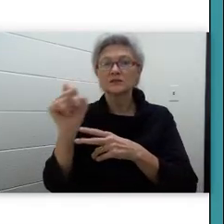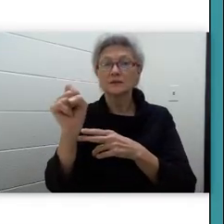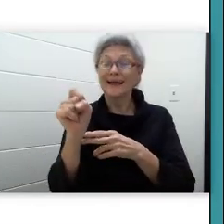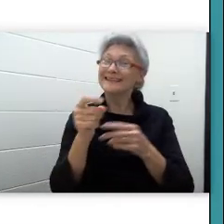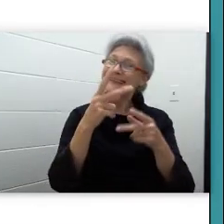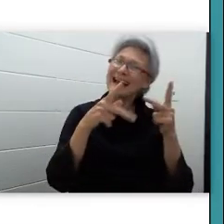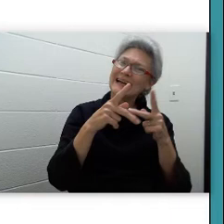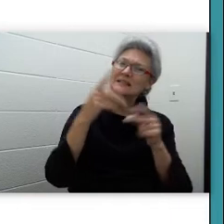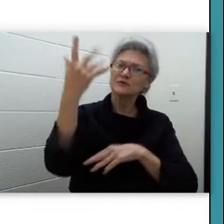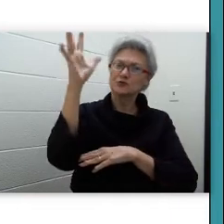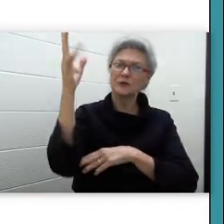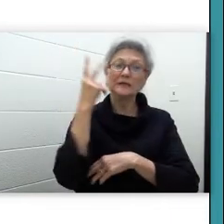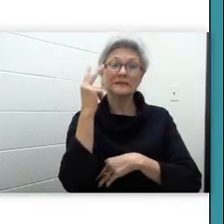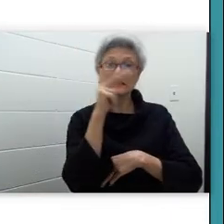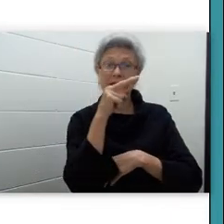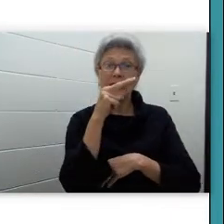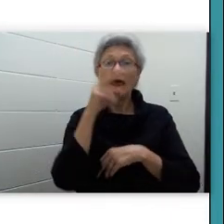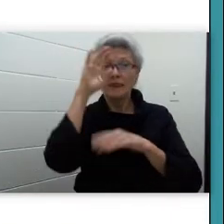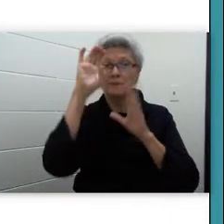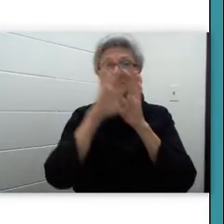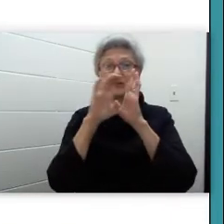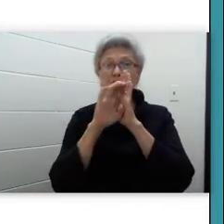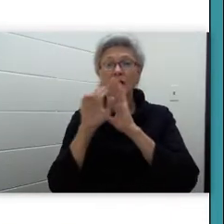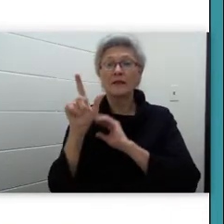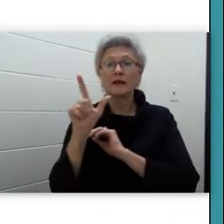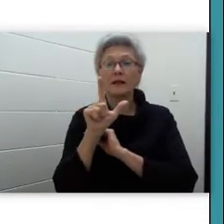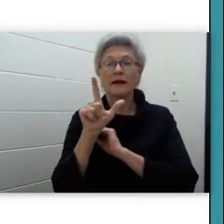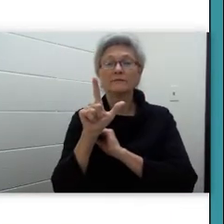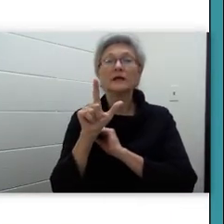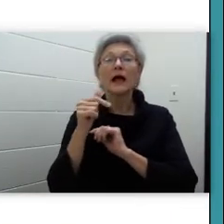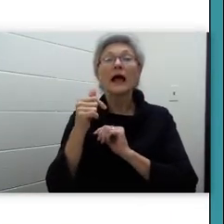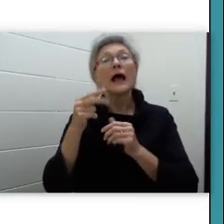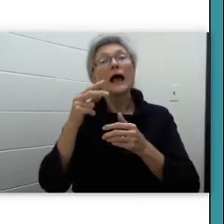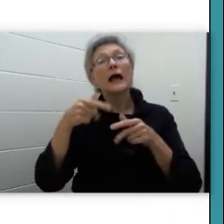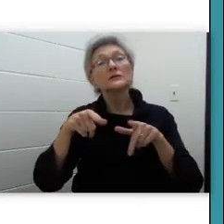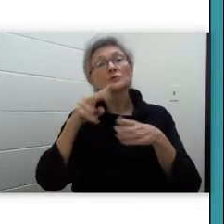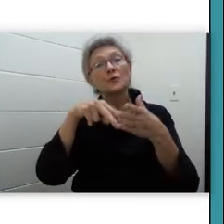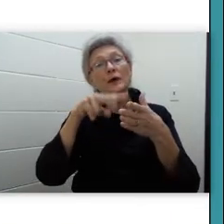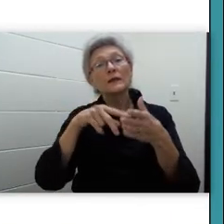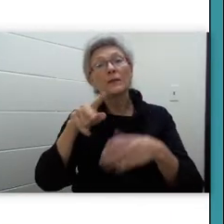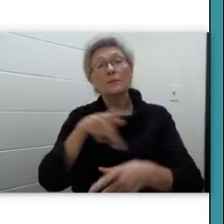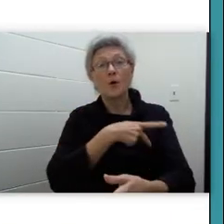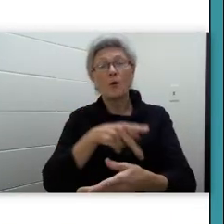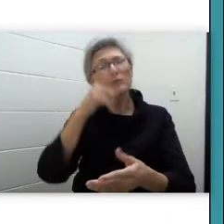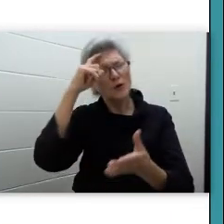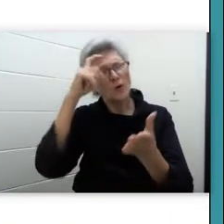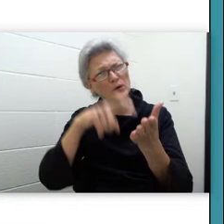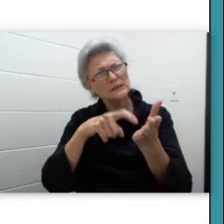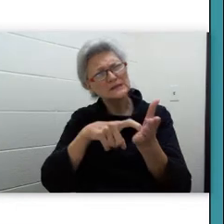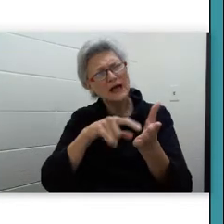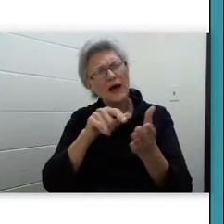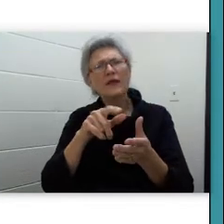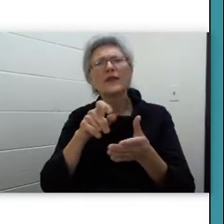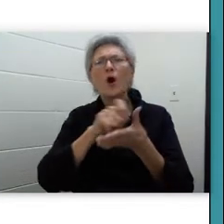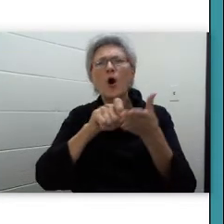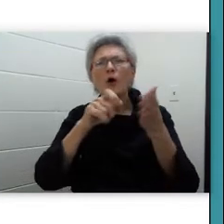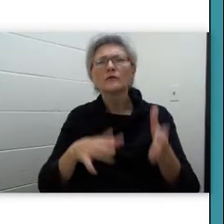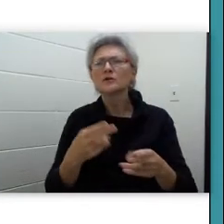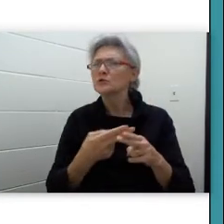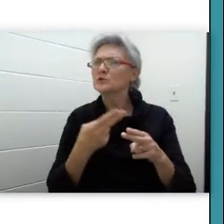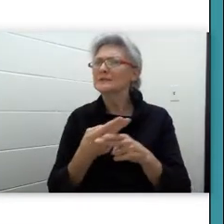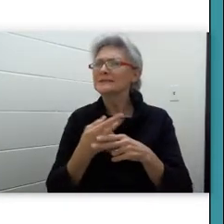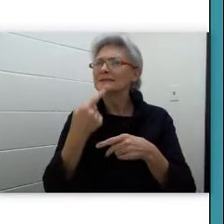picture off to the left. As we read this poem together, notice how the author is using it to tell us a